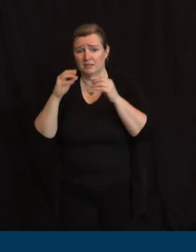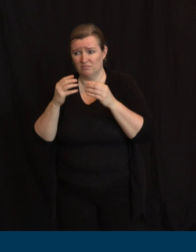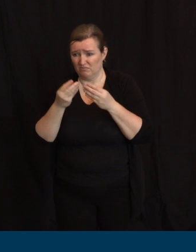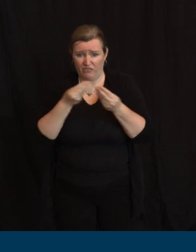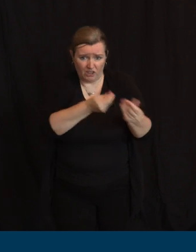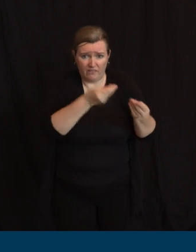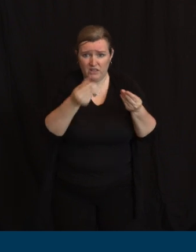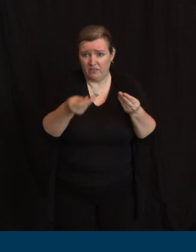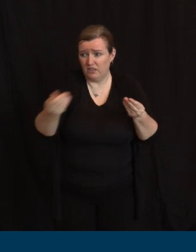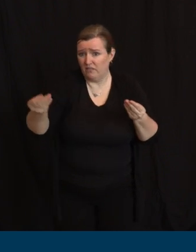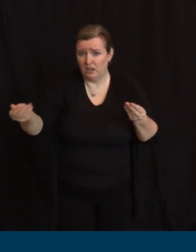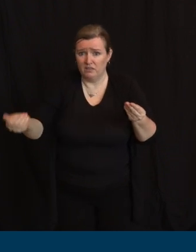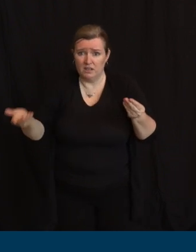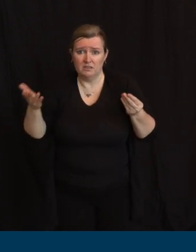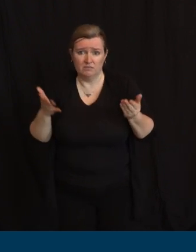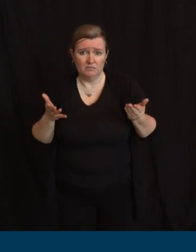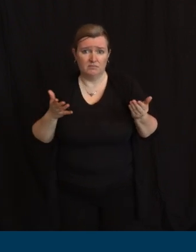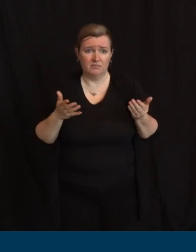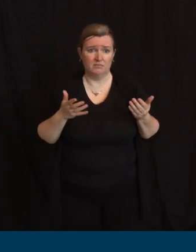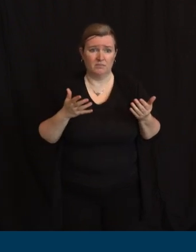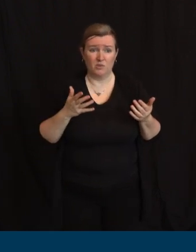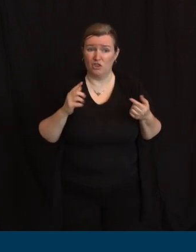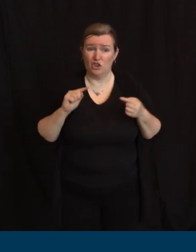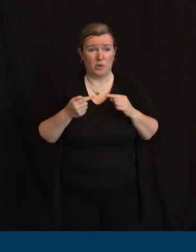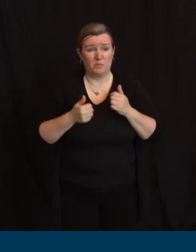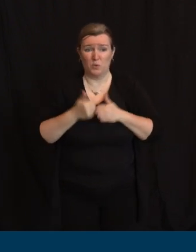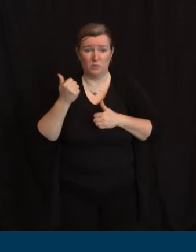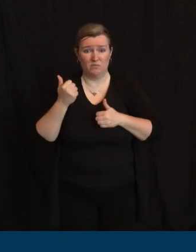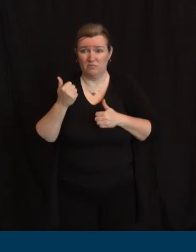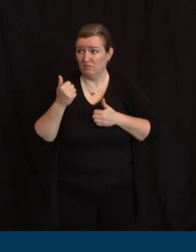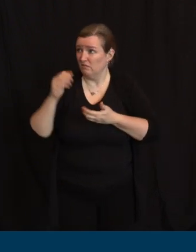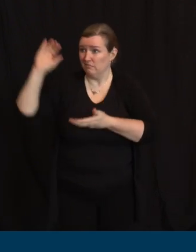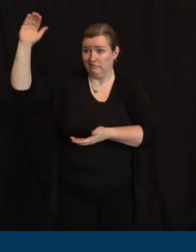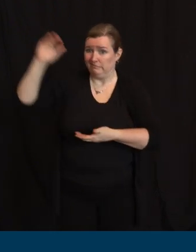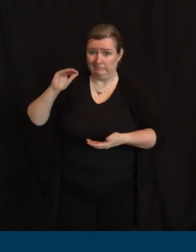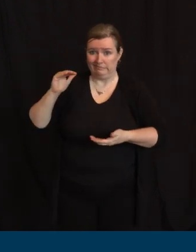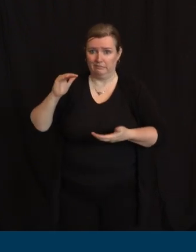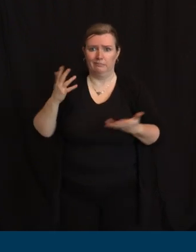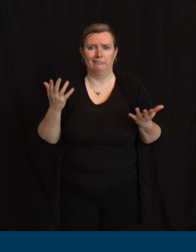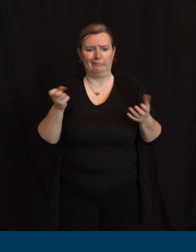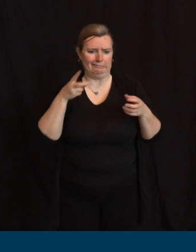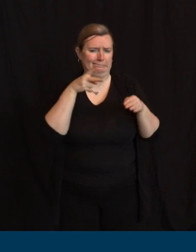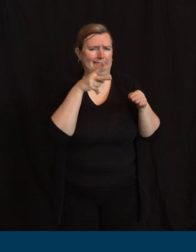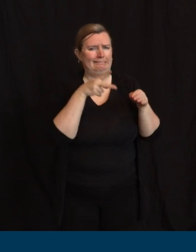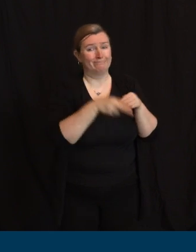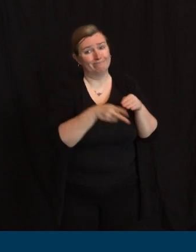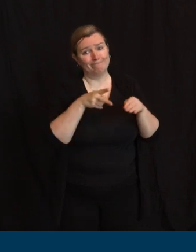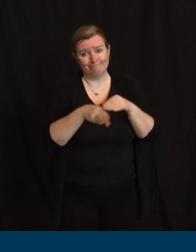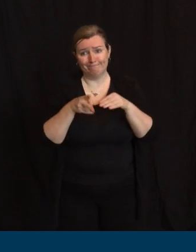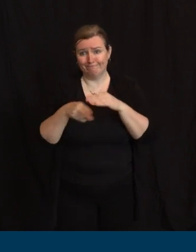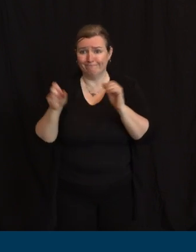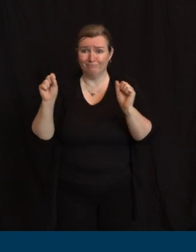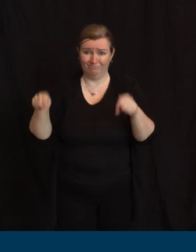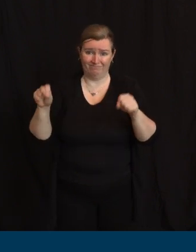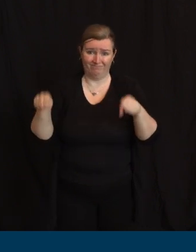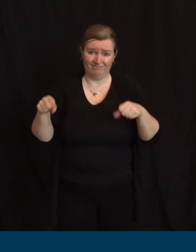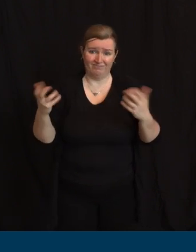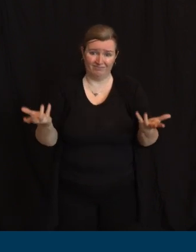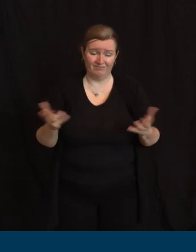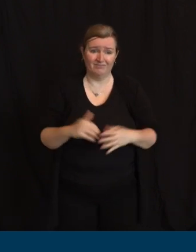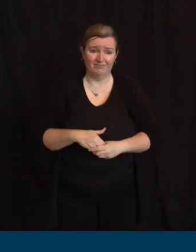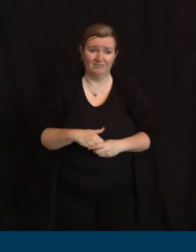capital. I'll answer Daniel's, and then I know you have a follow-up. Yes, to Daniel's question, it could backfire.